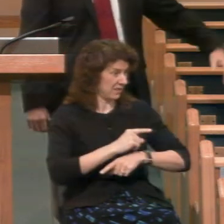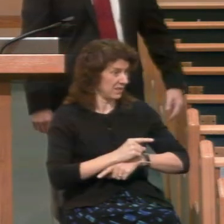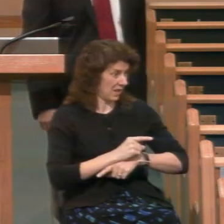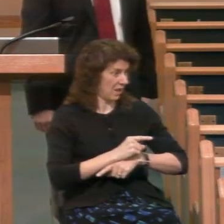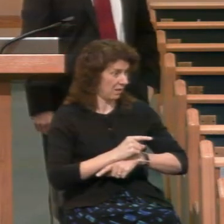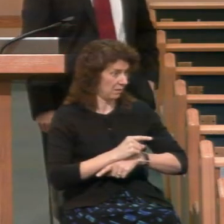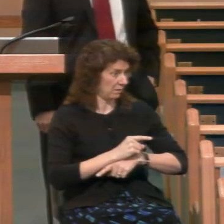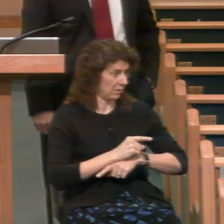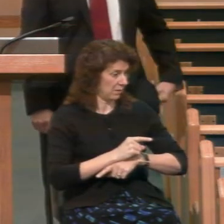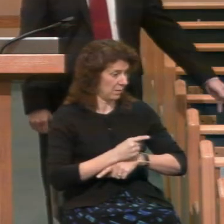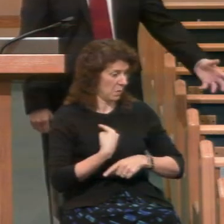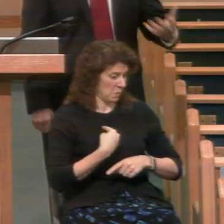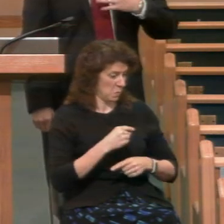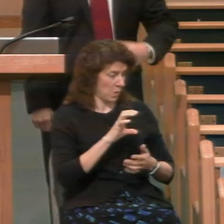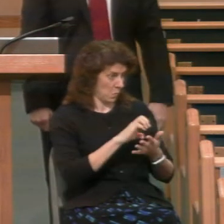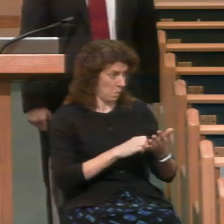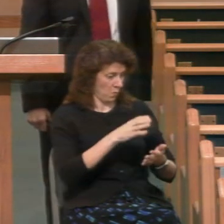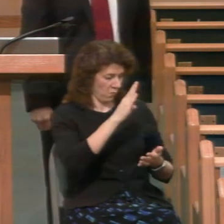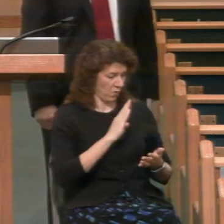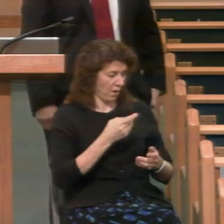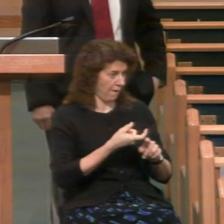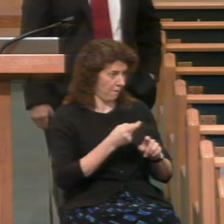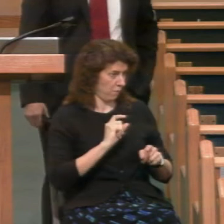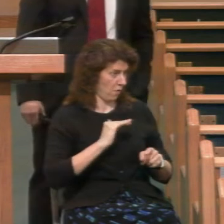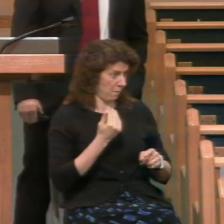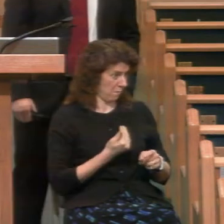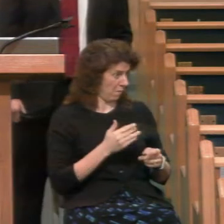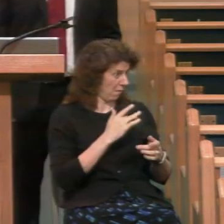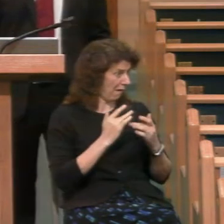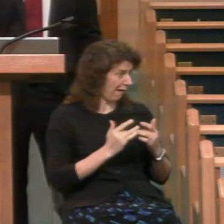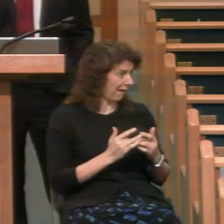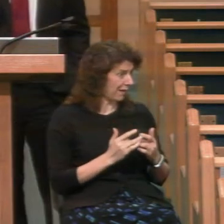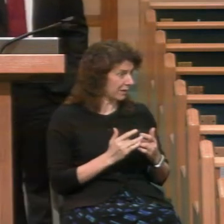from His place in our hearts and putting something else in? By no means.